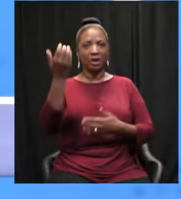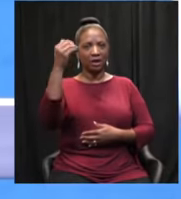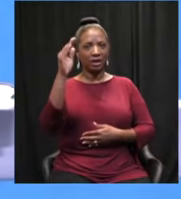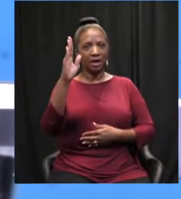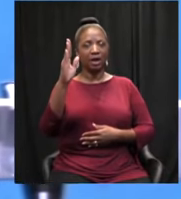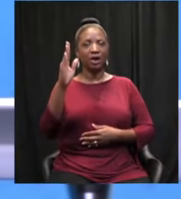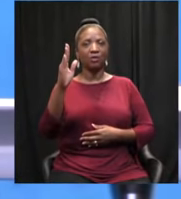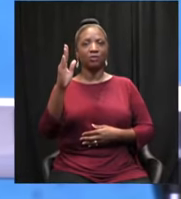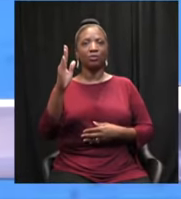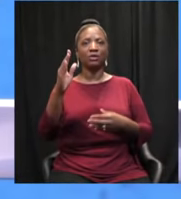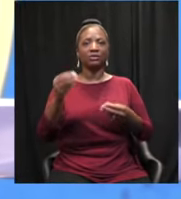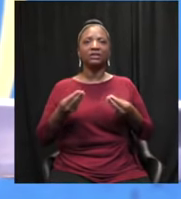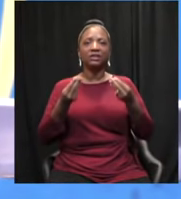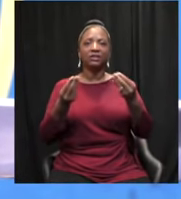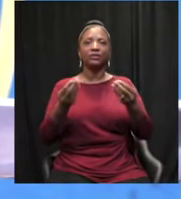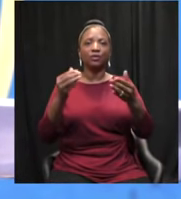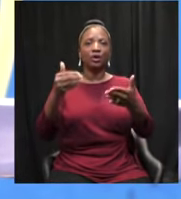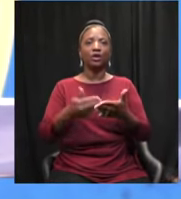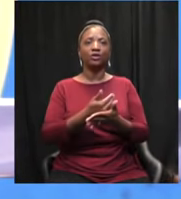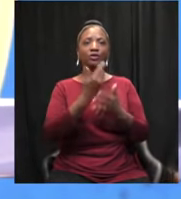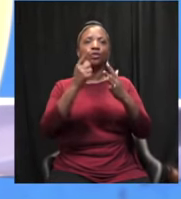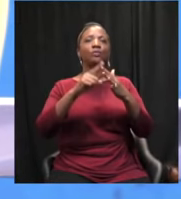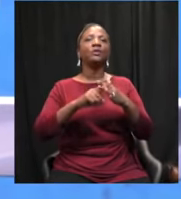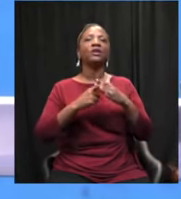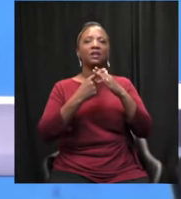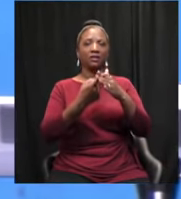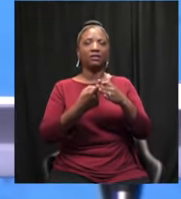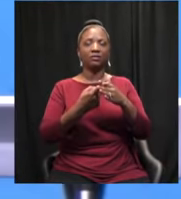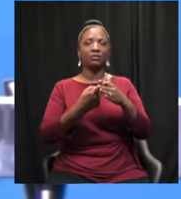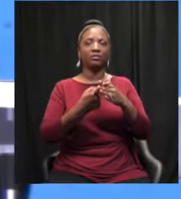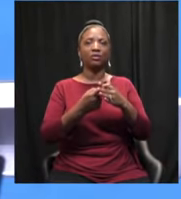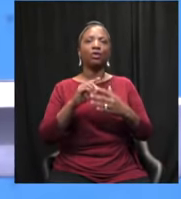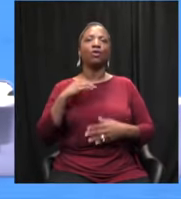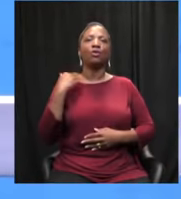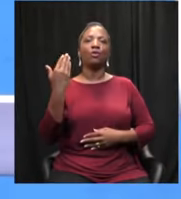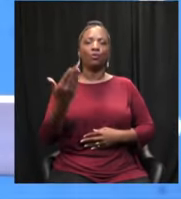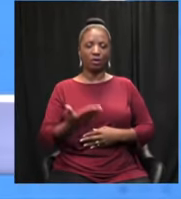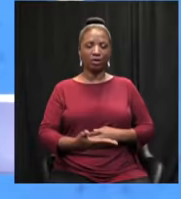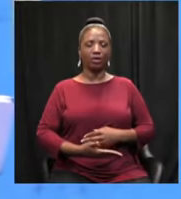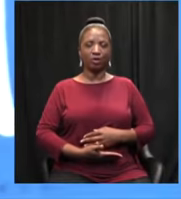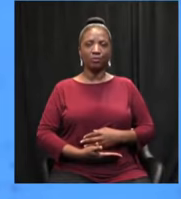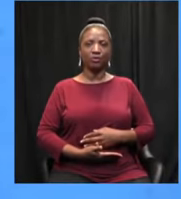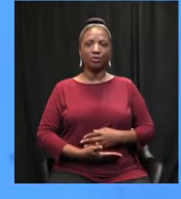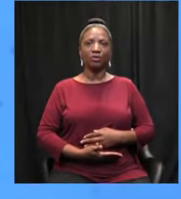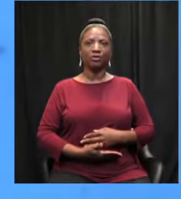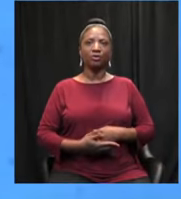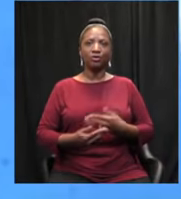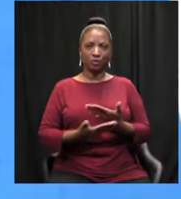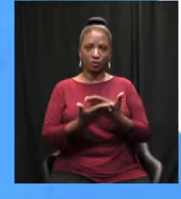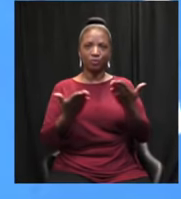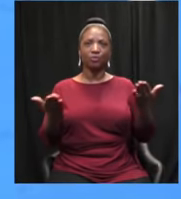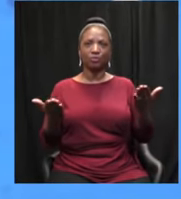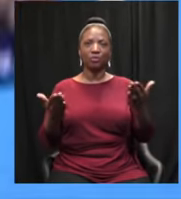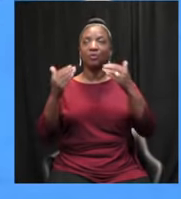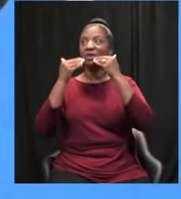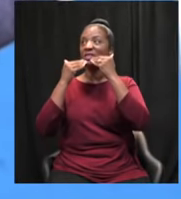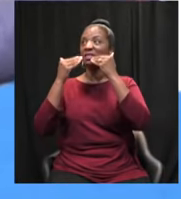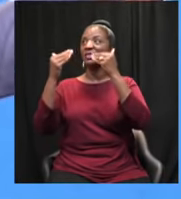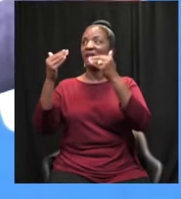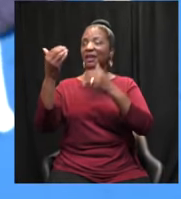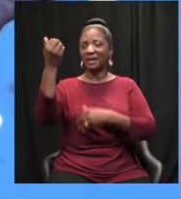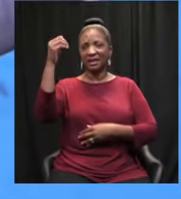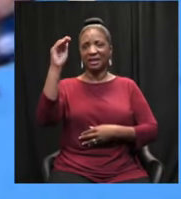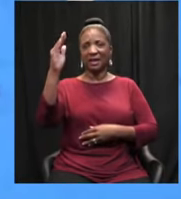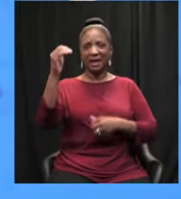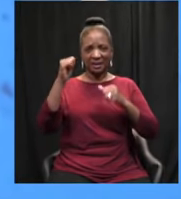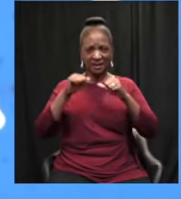you. If you're online today, we invite you to follow that information on your screen today. And we thank God in advance for